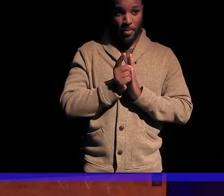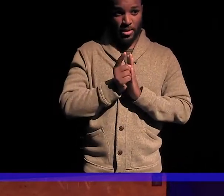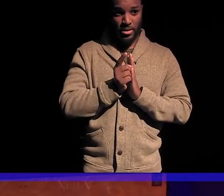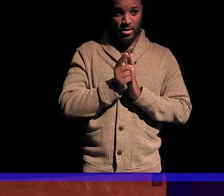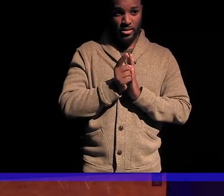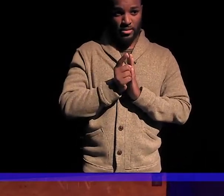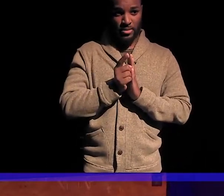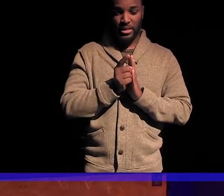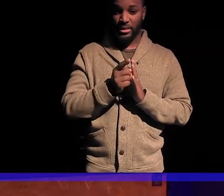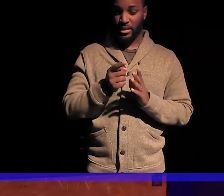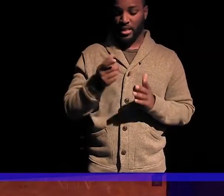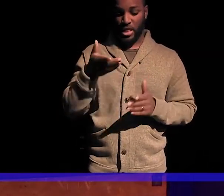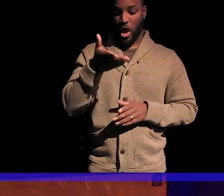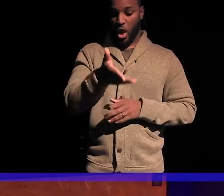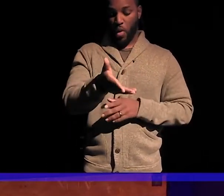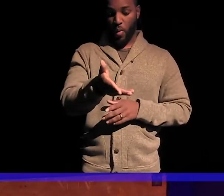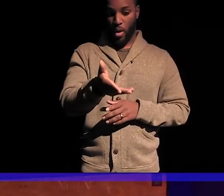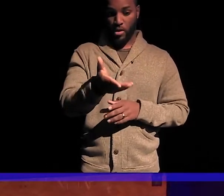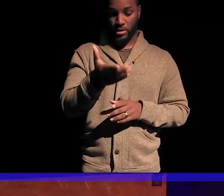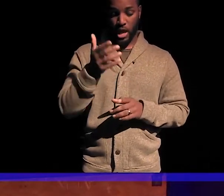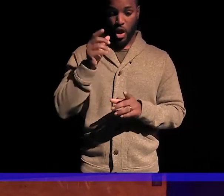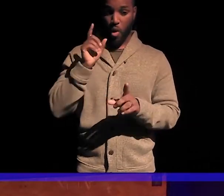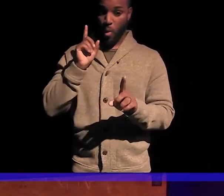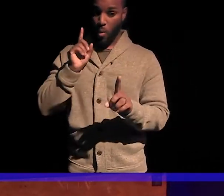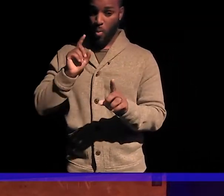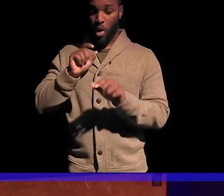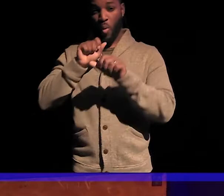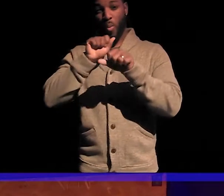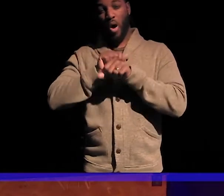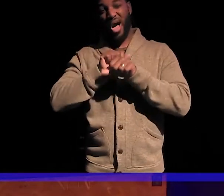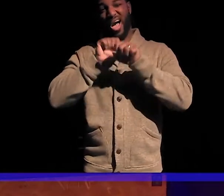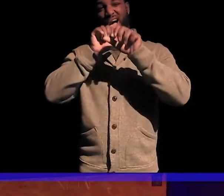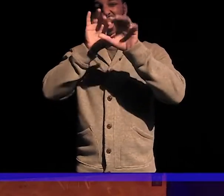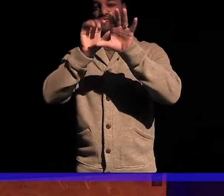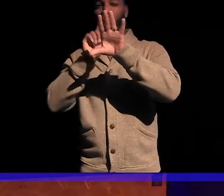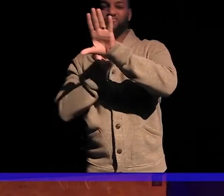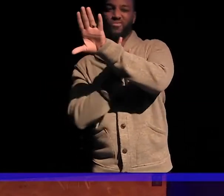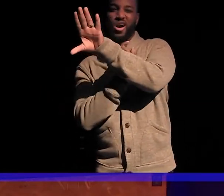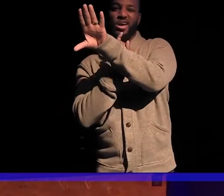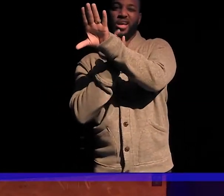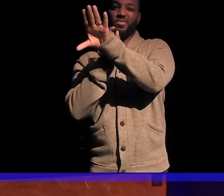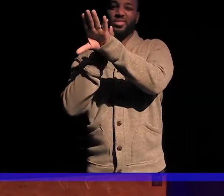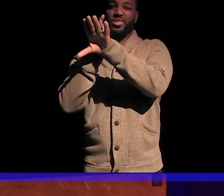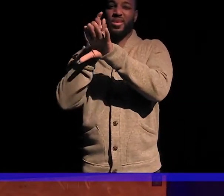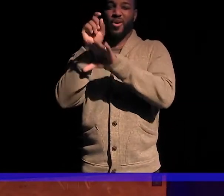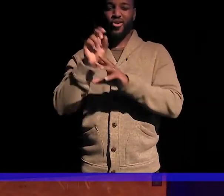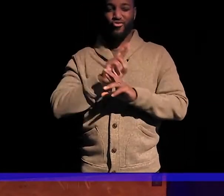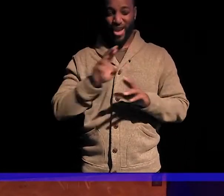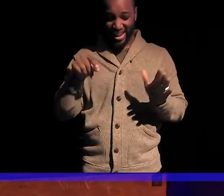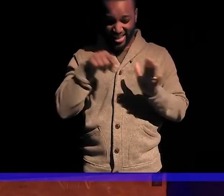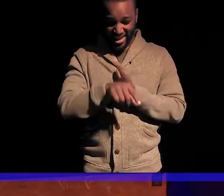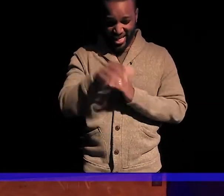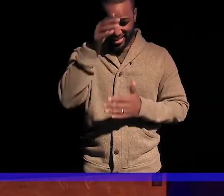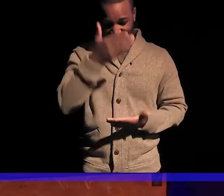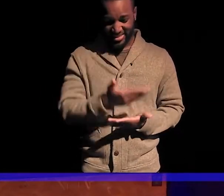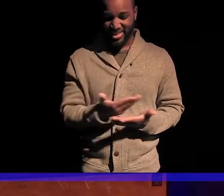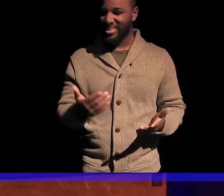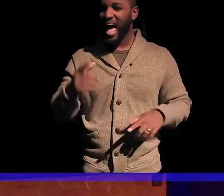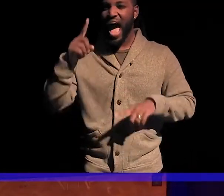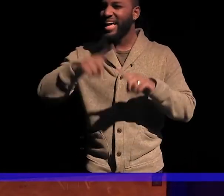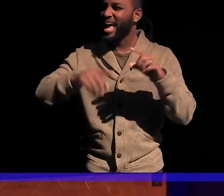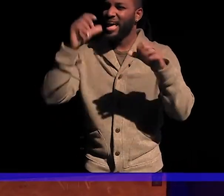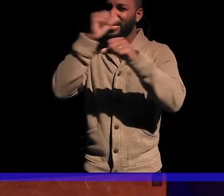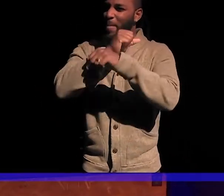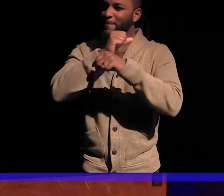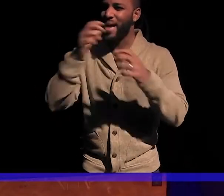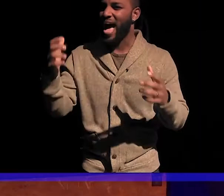because there he was walking up this mountain to sacrifice his son. I can't imagine Abraham